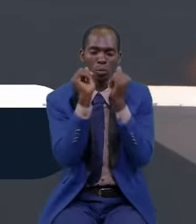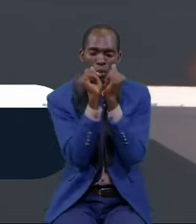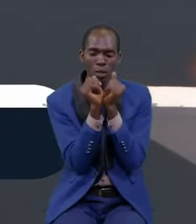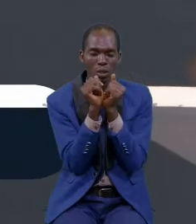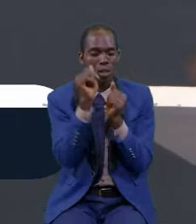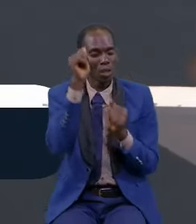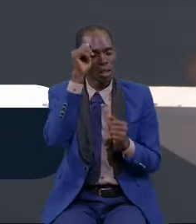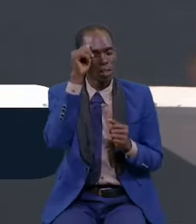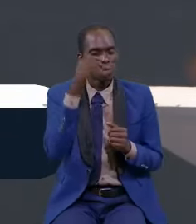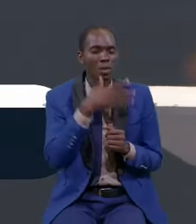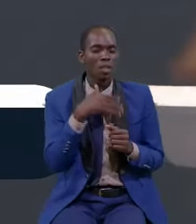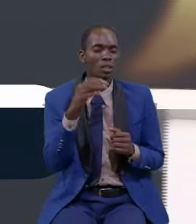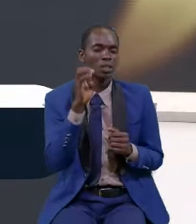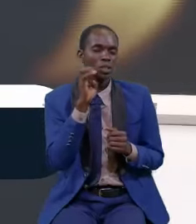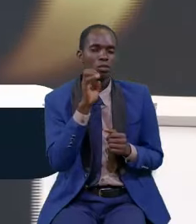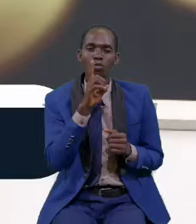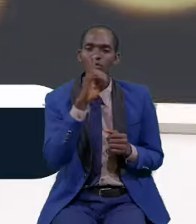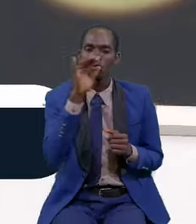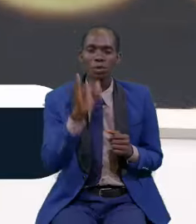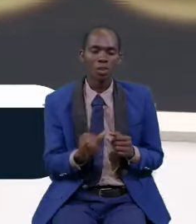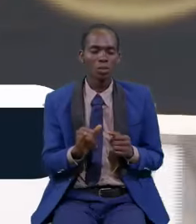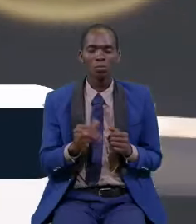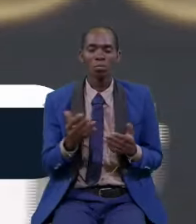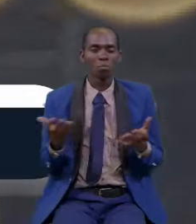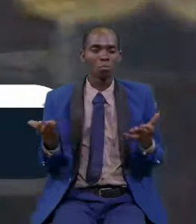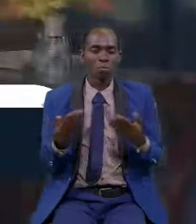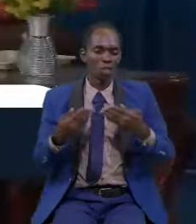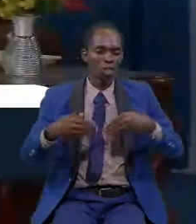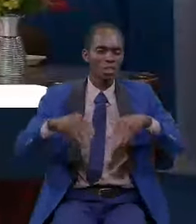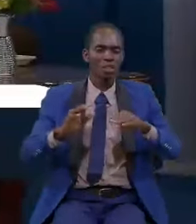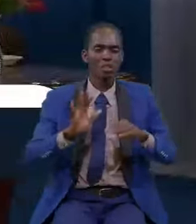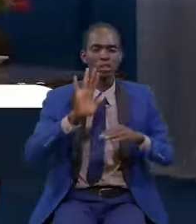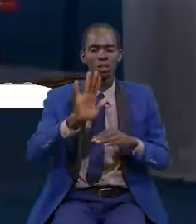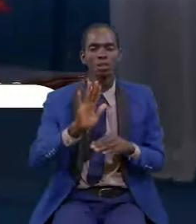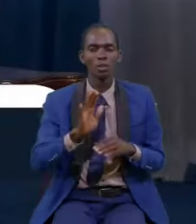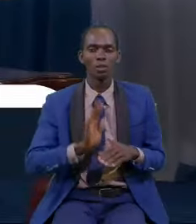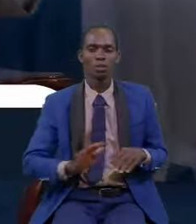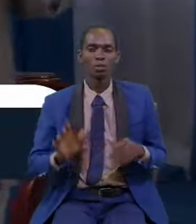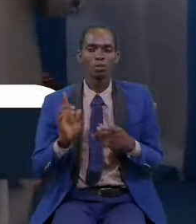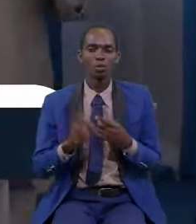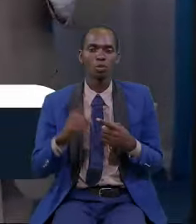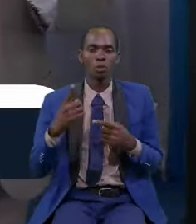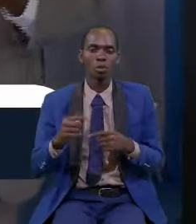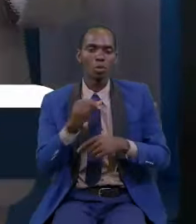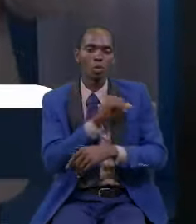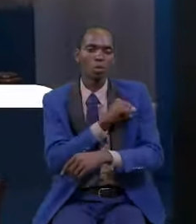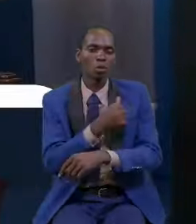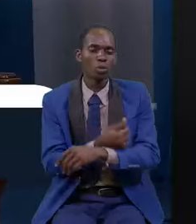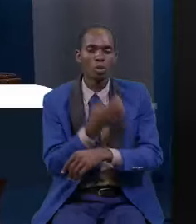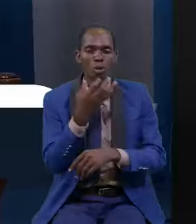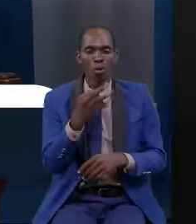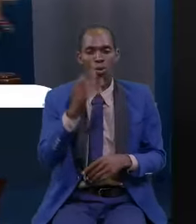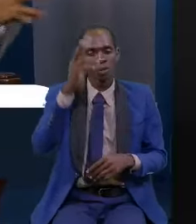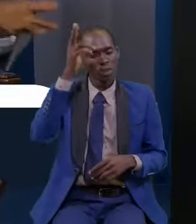sold all their descendants to the authority of Satan,